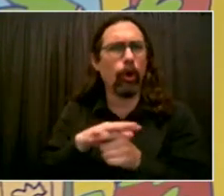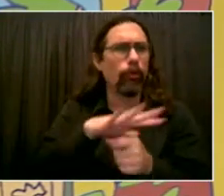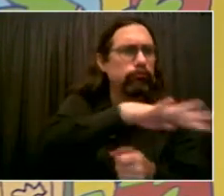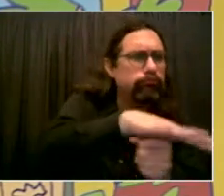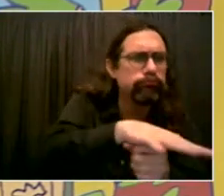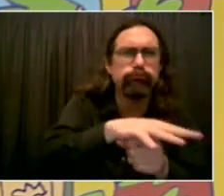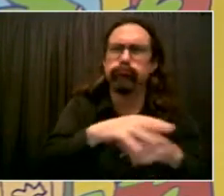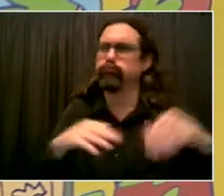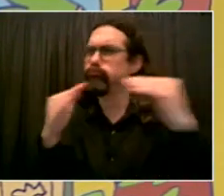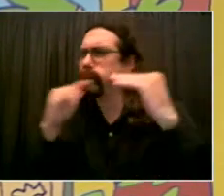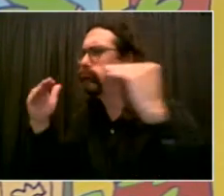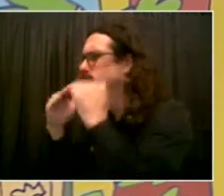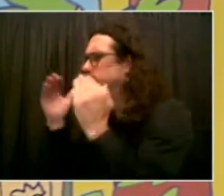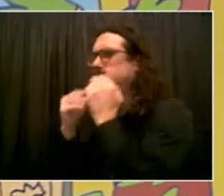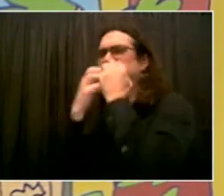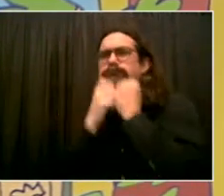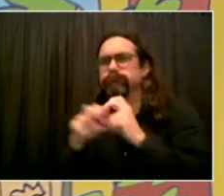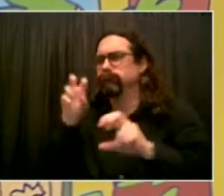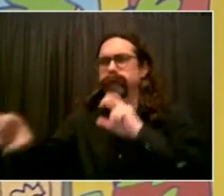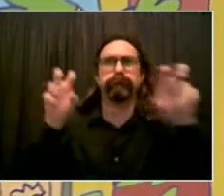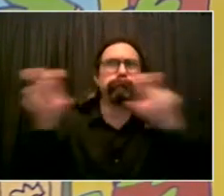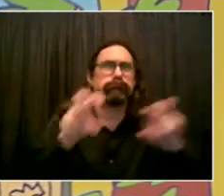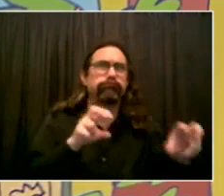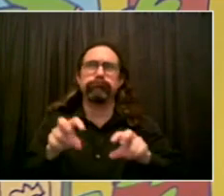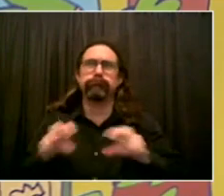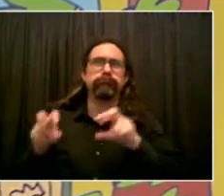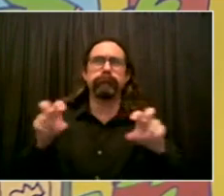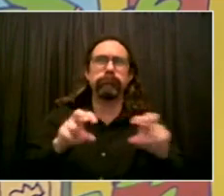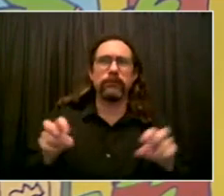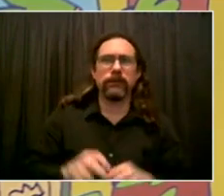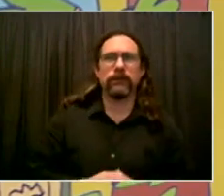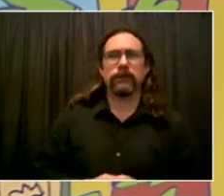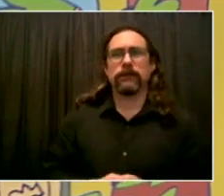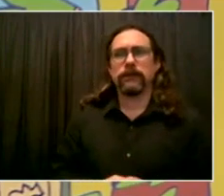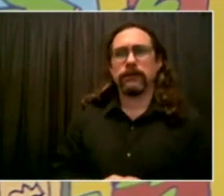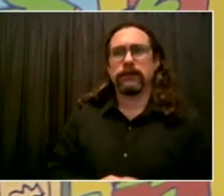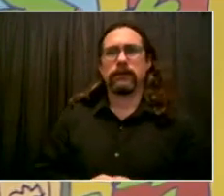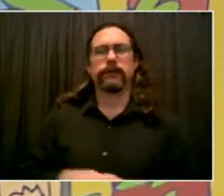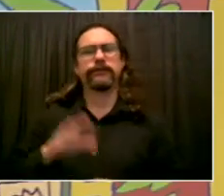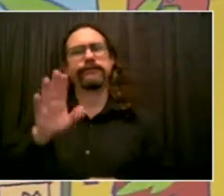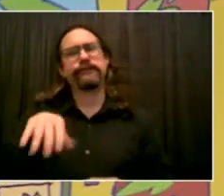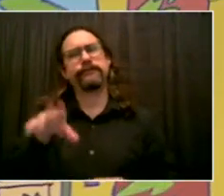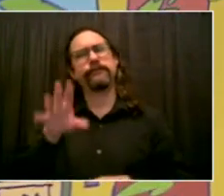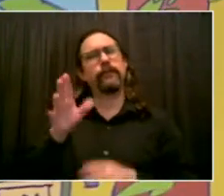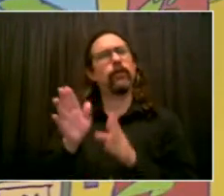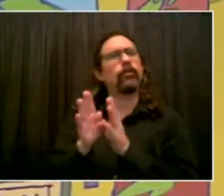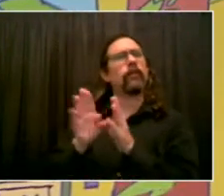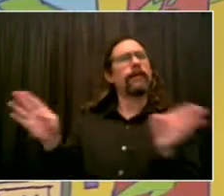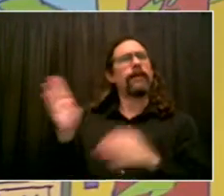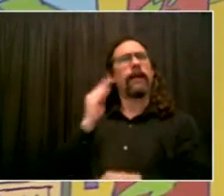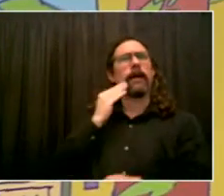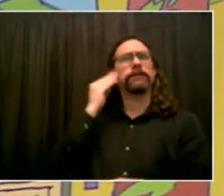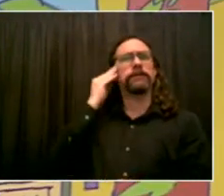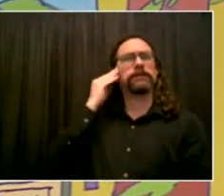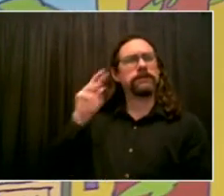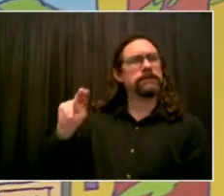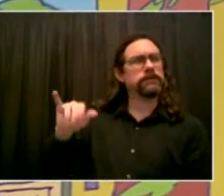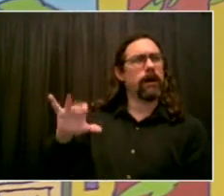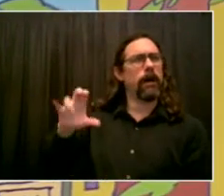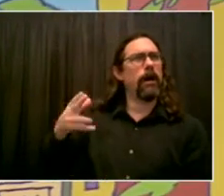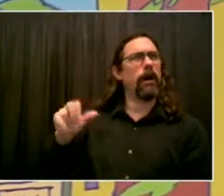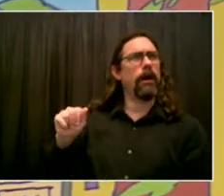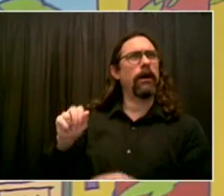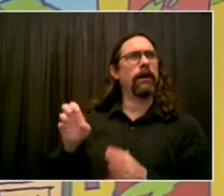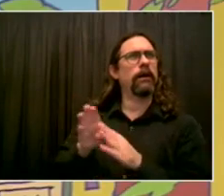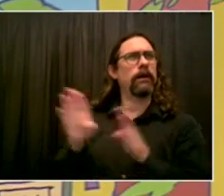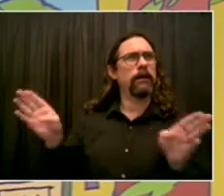people who live in NYCHA buildings. 400,000 are fellow New Yorkers. A lot of folks who do really tough, important jobs